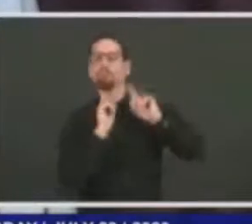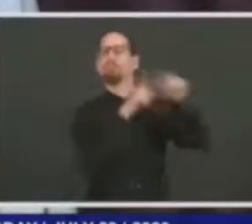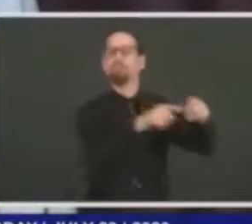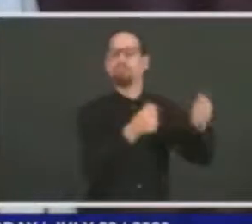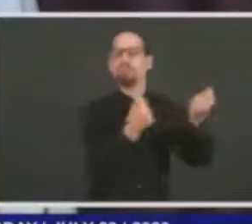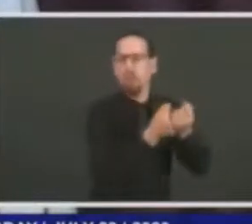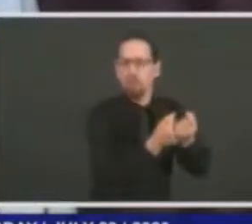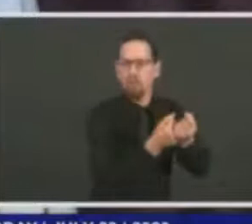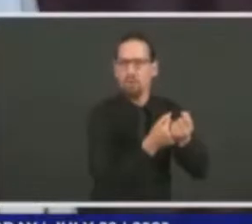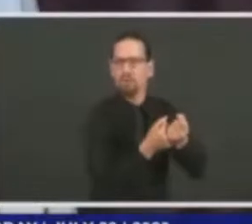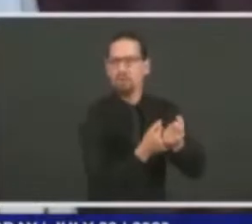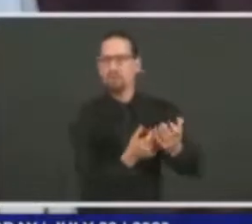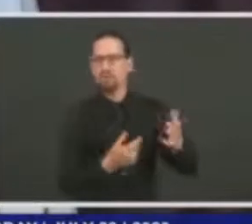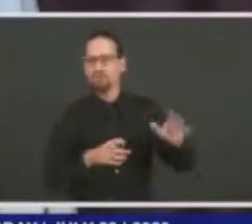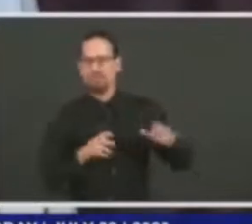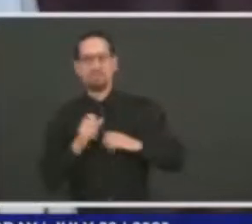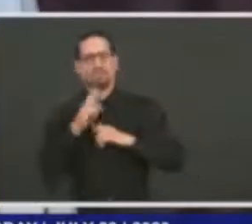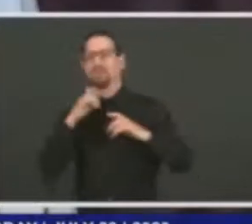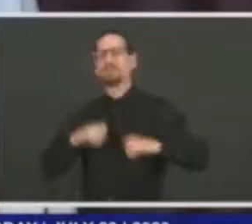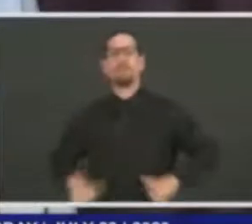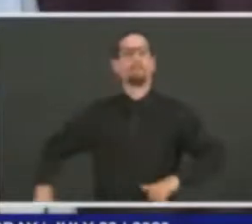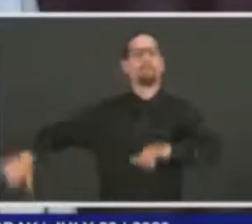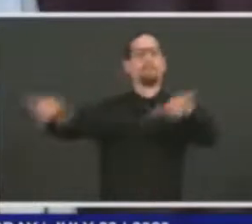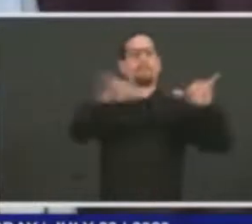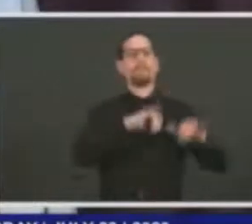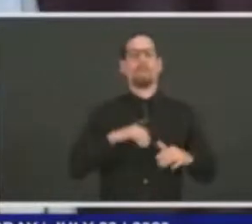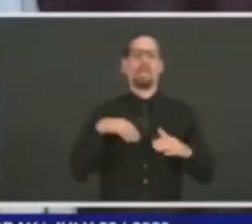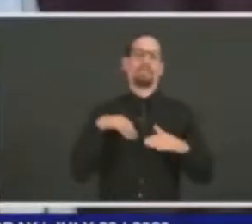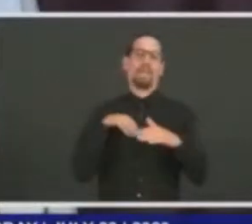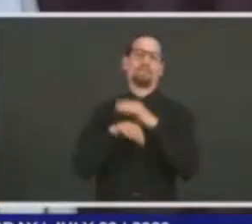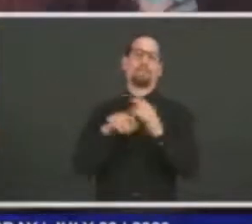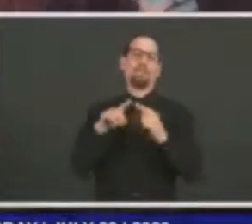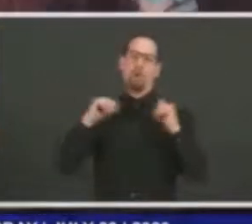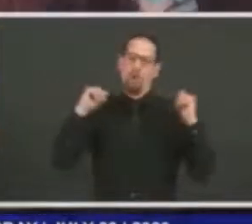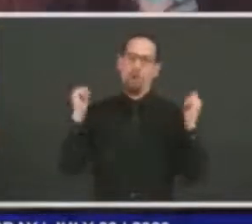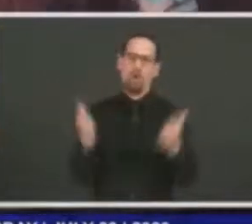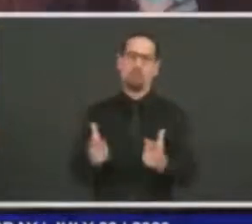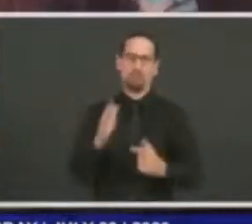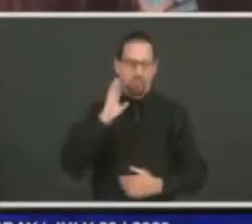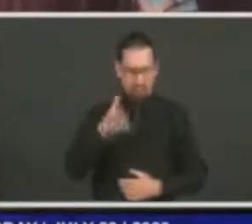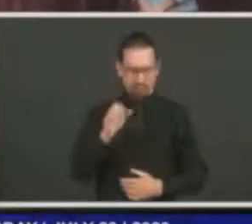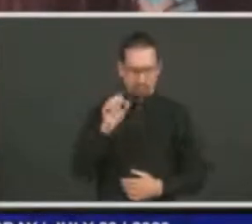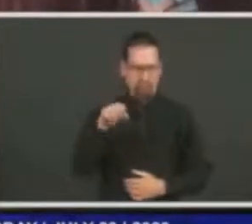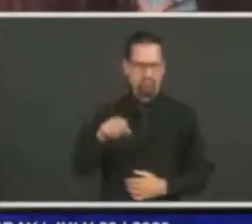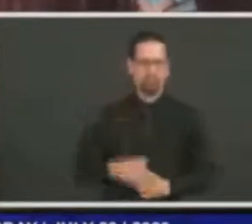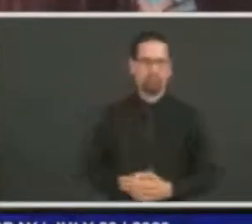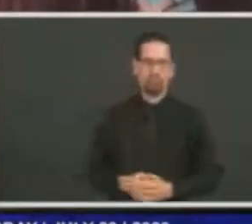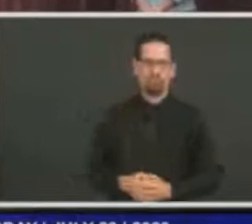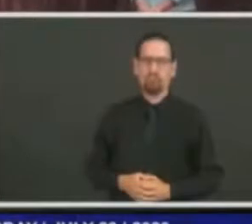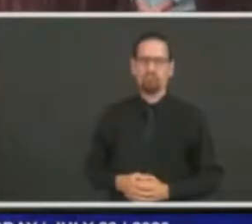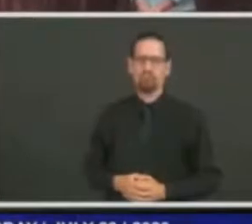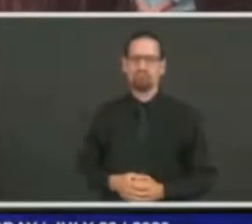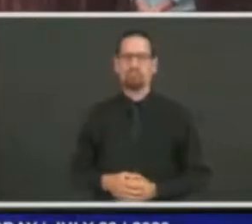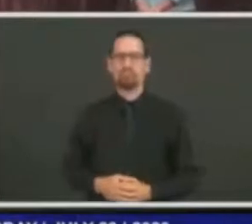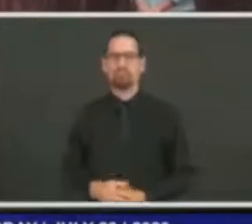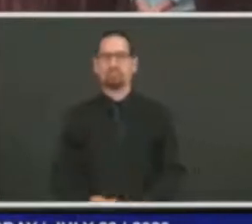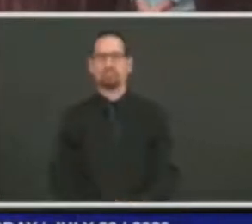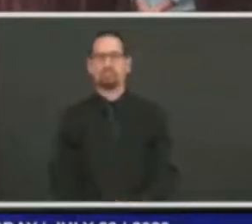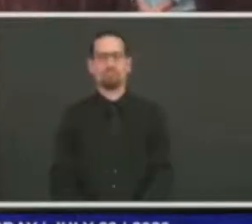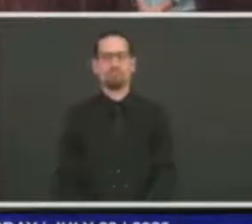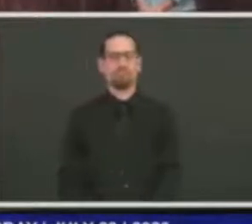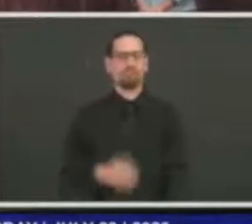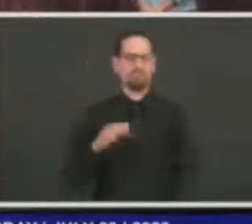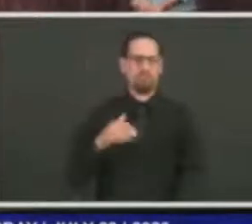same access that kids do throughout the state, then that's what we will do. Well, maybe the second half of my question would be better directed to